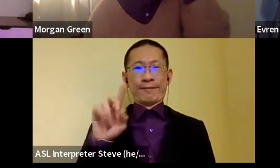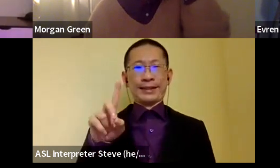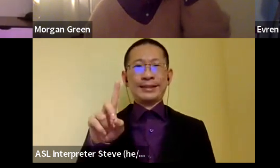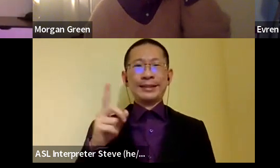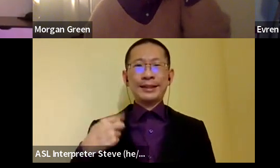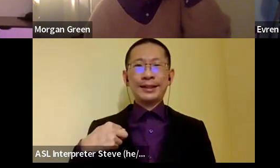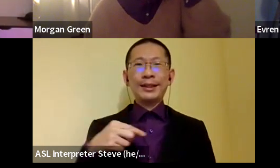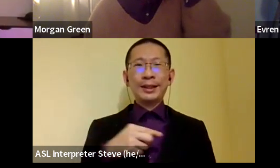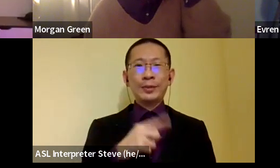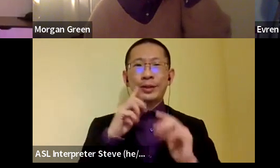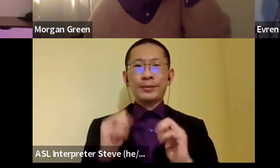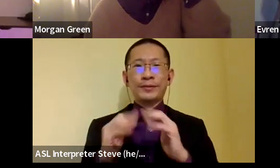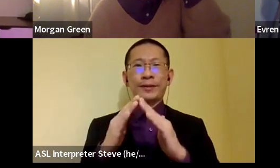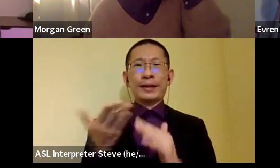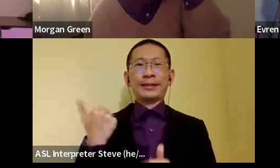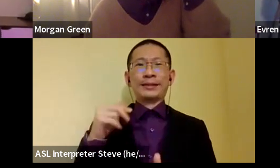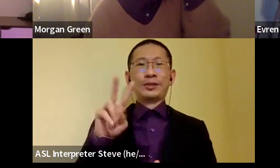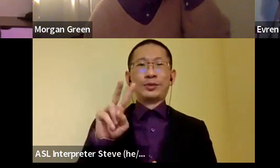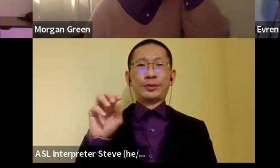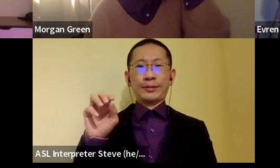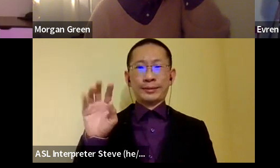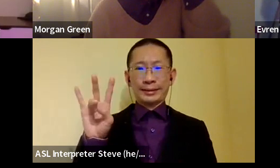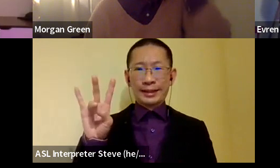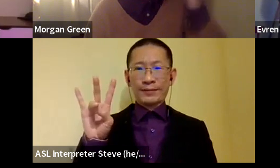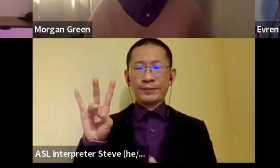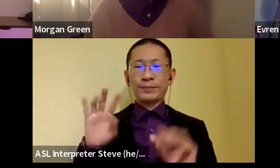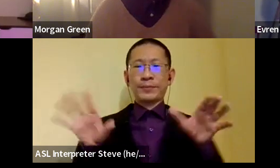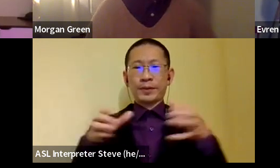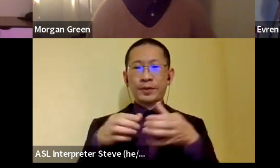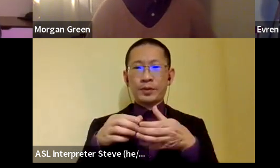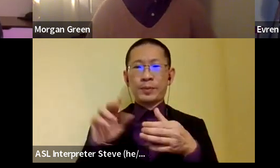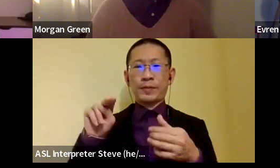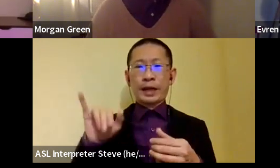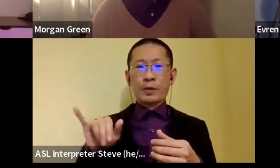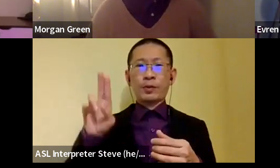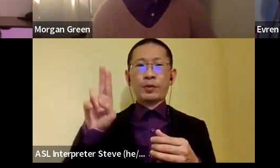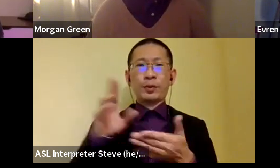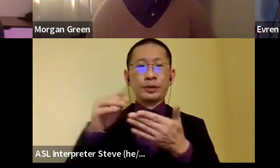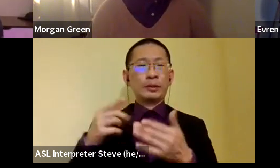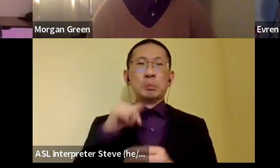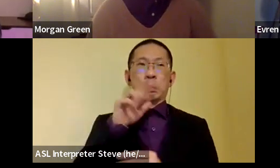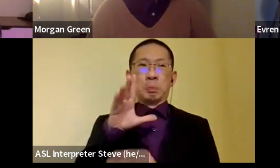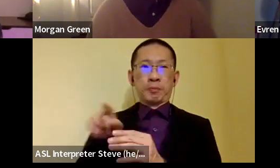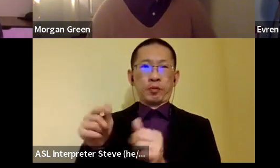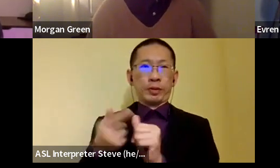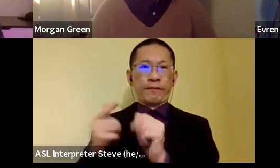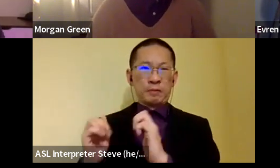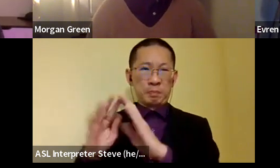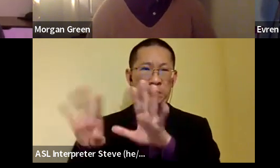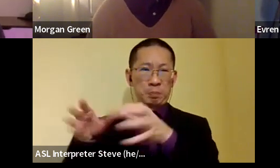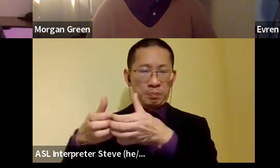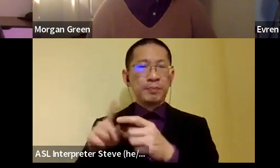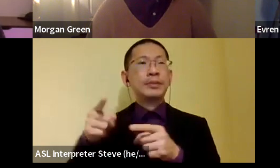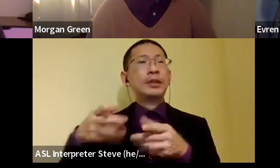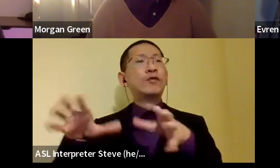we were founded in 2007, a group of NYU students. I was not a part of the initial founding, but there was a group